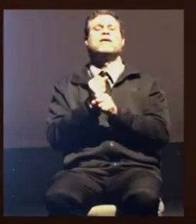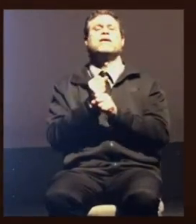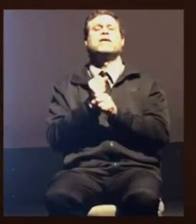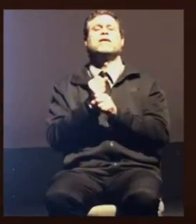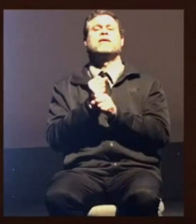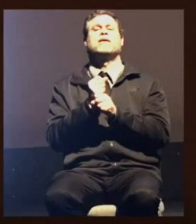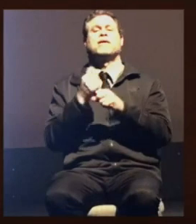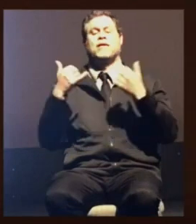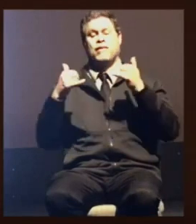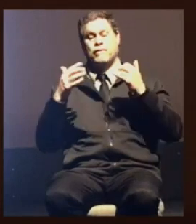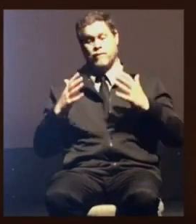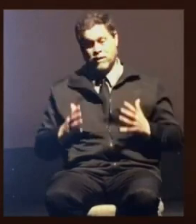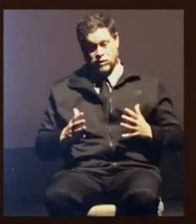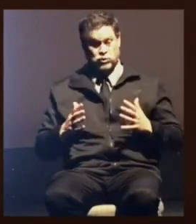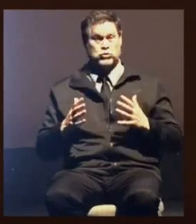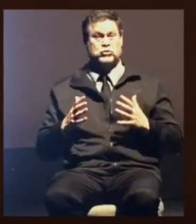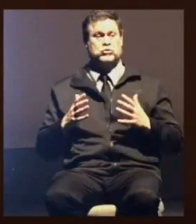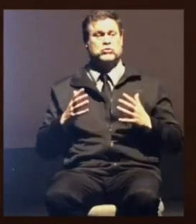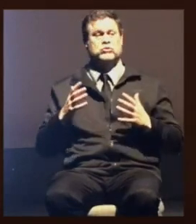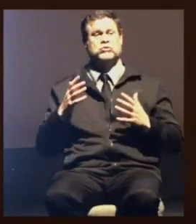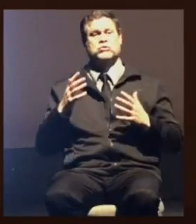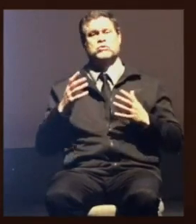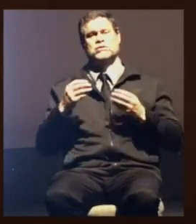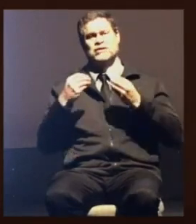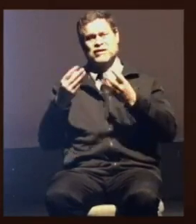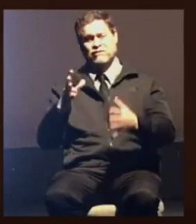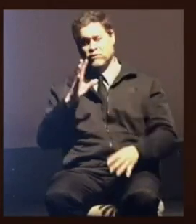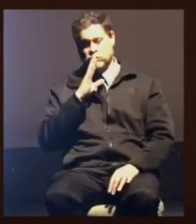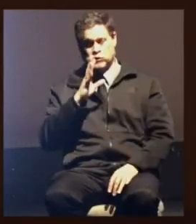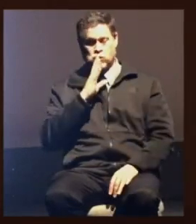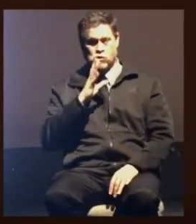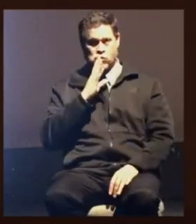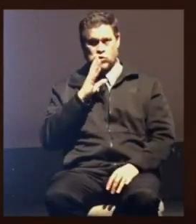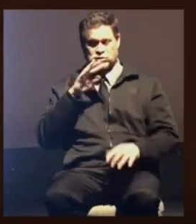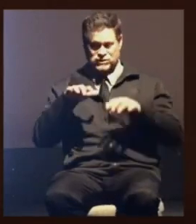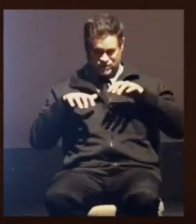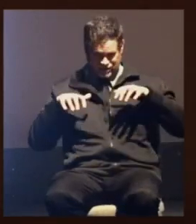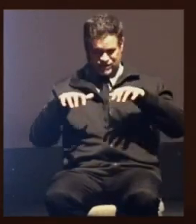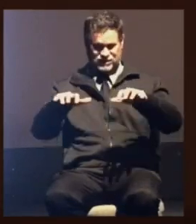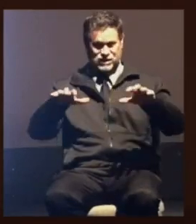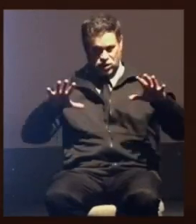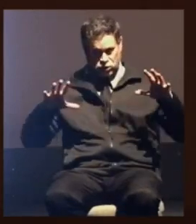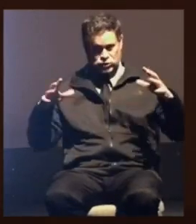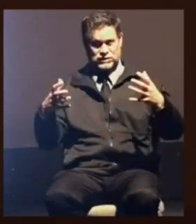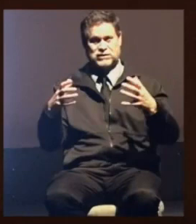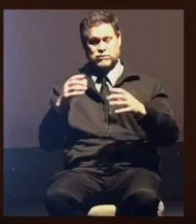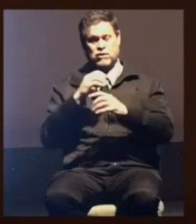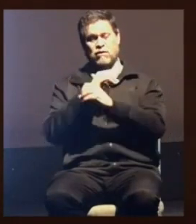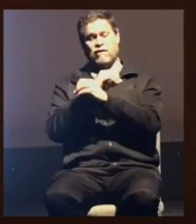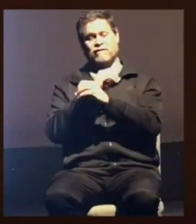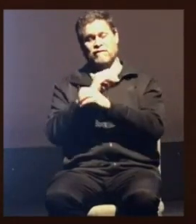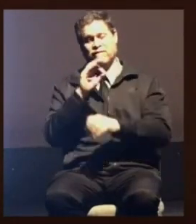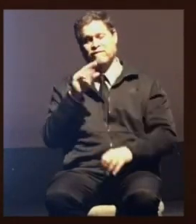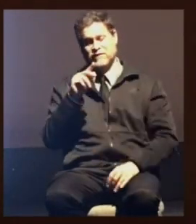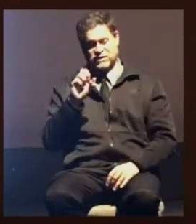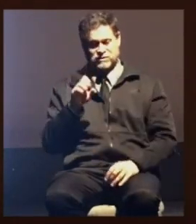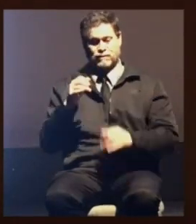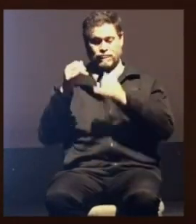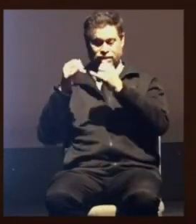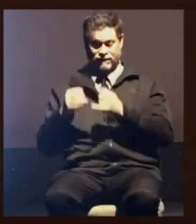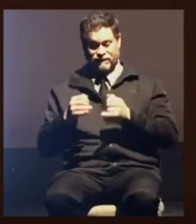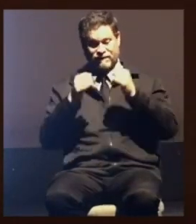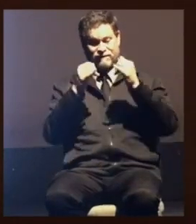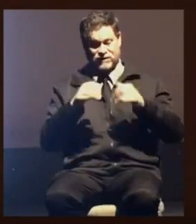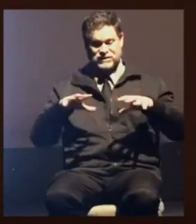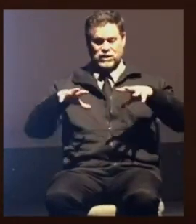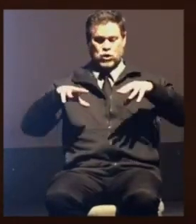he always made the players, and I had him always give the talk to the entire team, to the offensive guys. Individually,